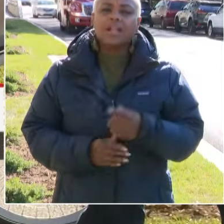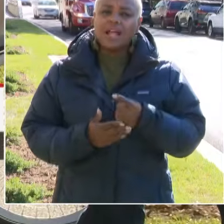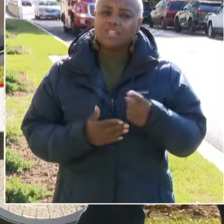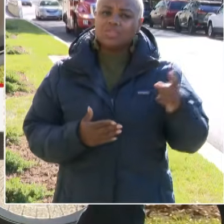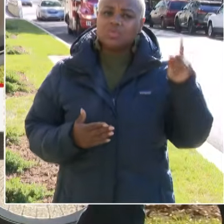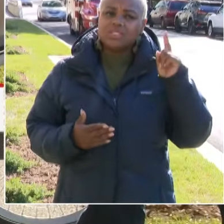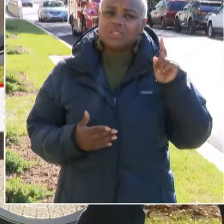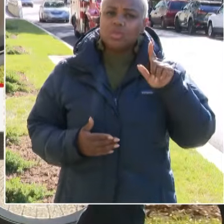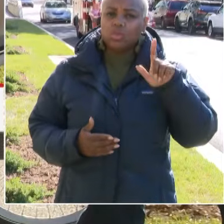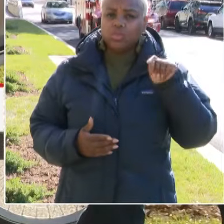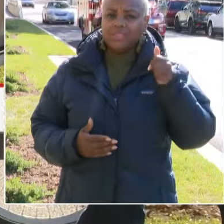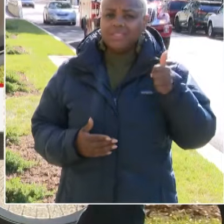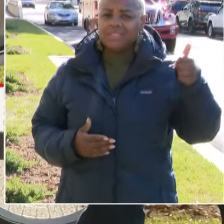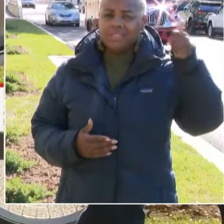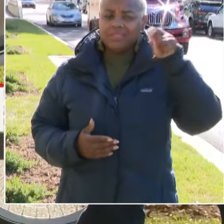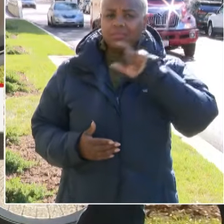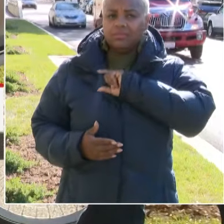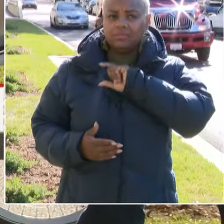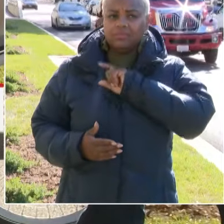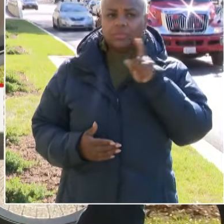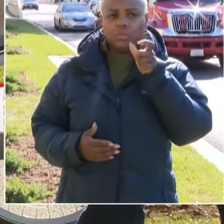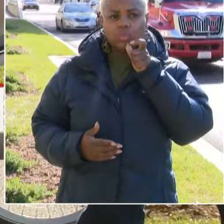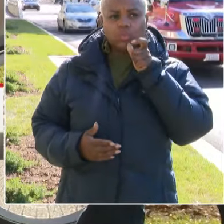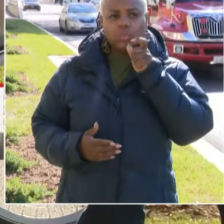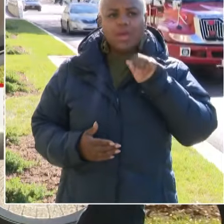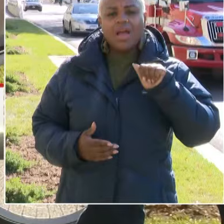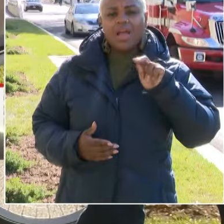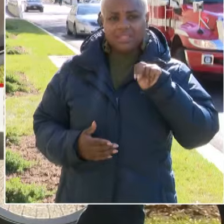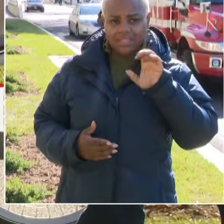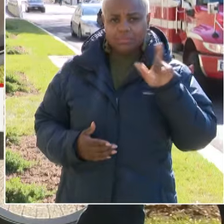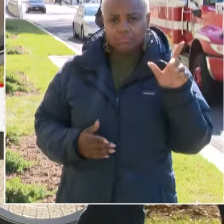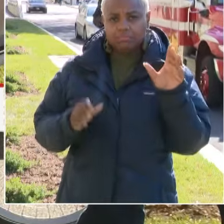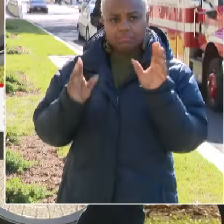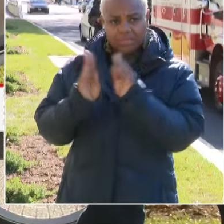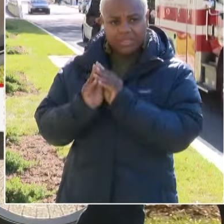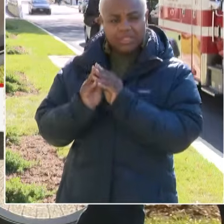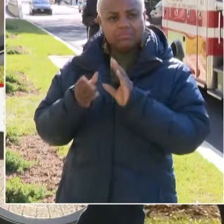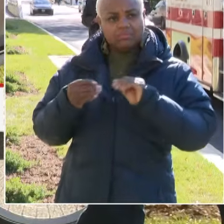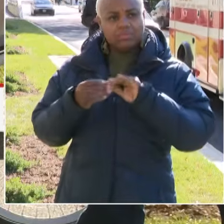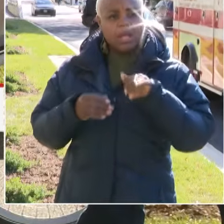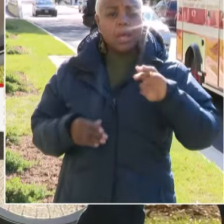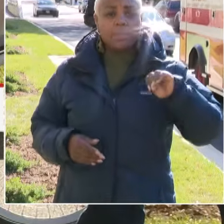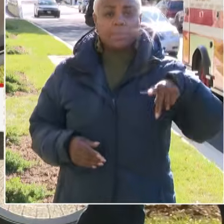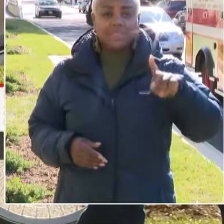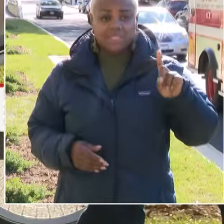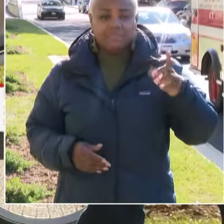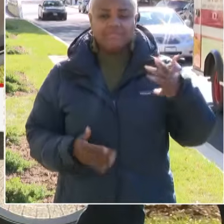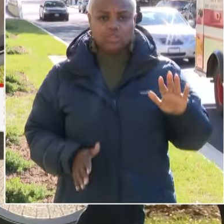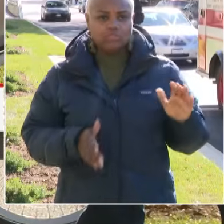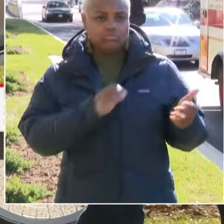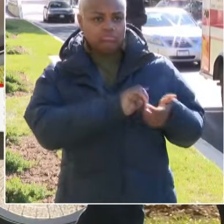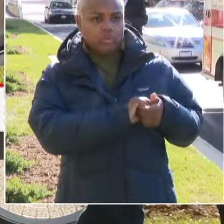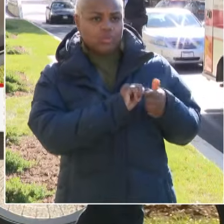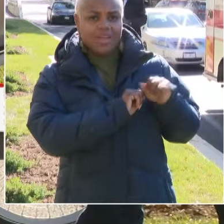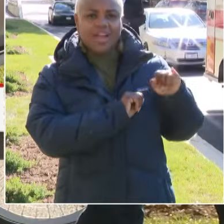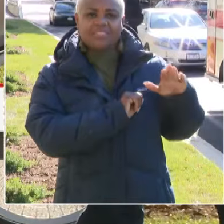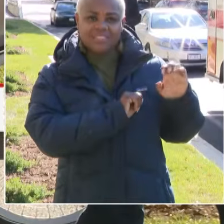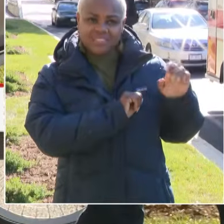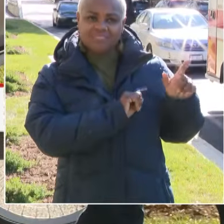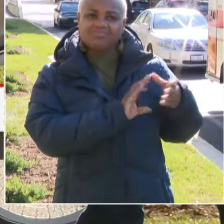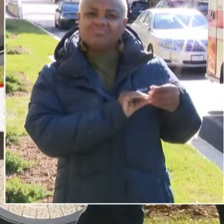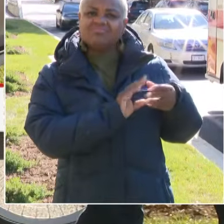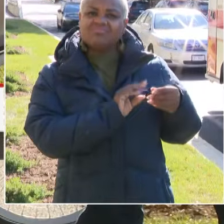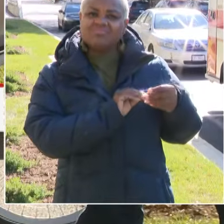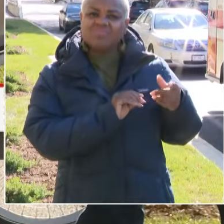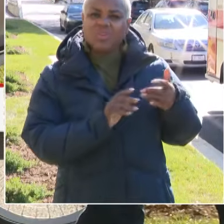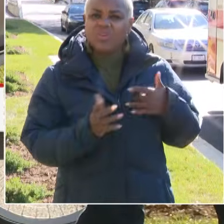who testified at an ANC meeting about MPD's involvement with ICE. And I'm just wondering if you've